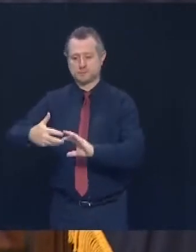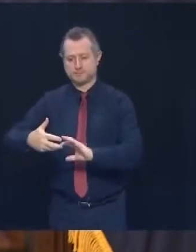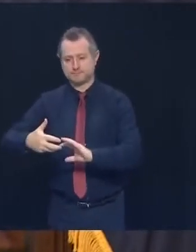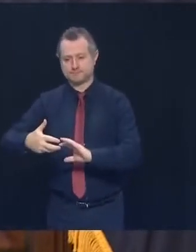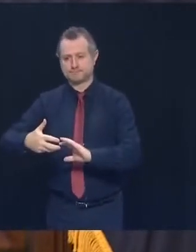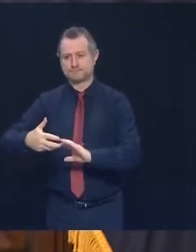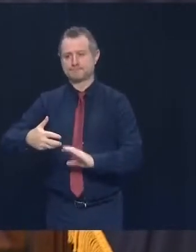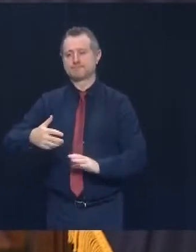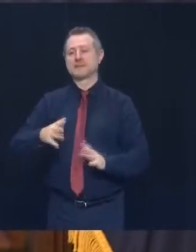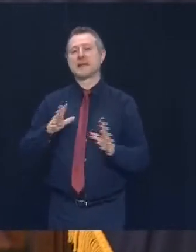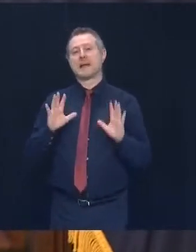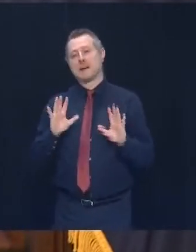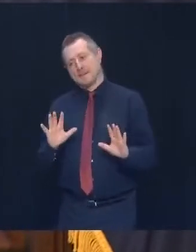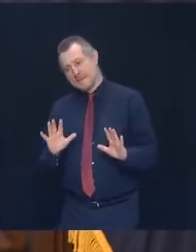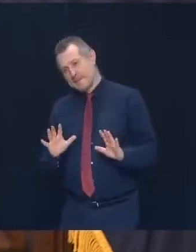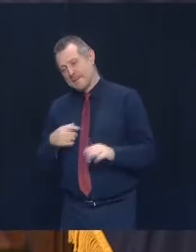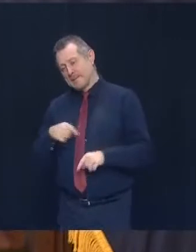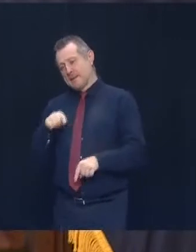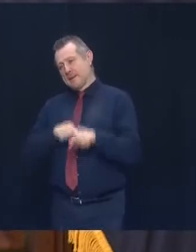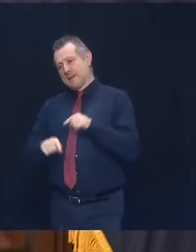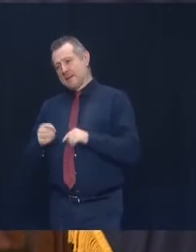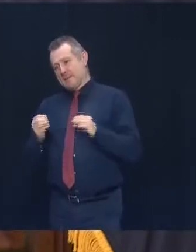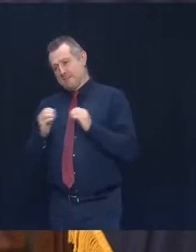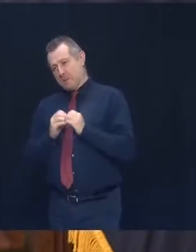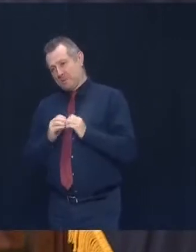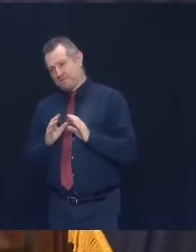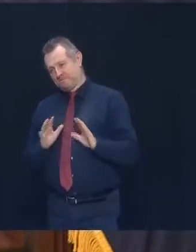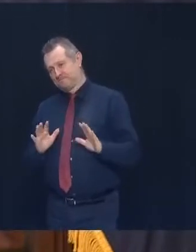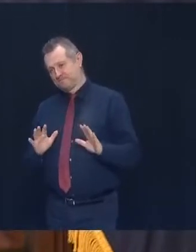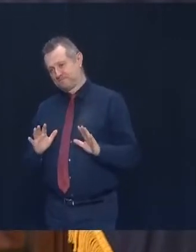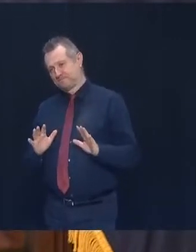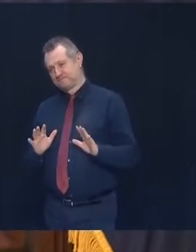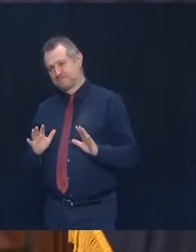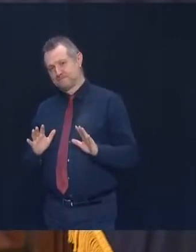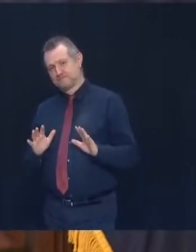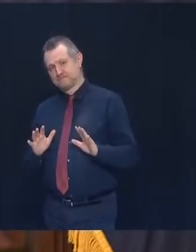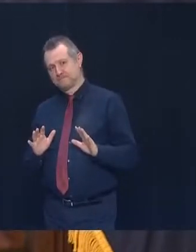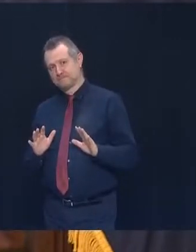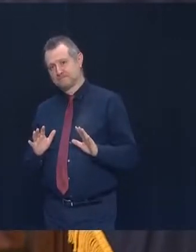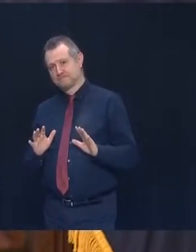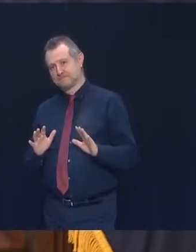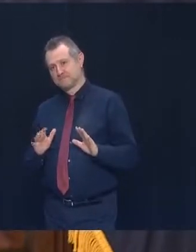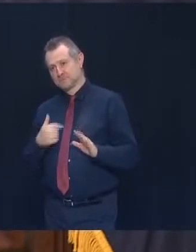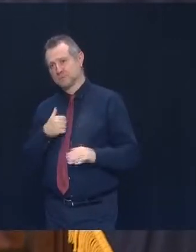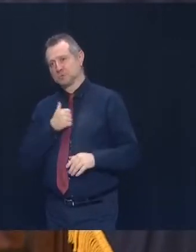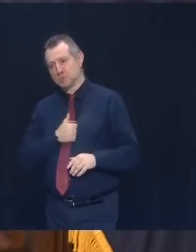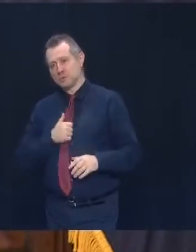Well, let me state it more clearly. I'm sorry that they are disrupted.